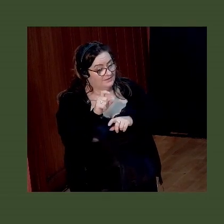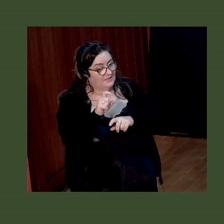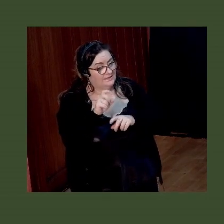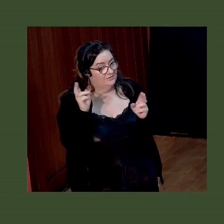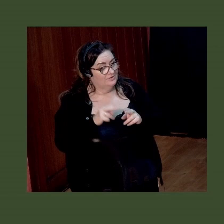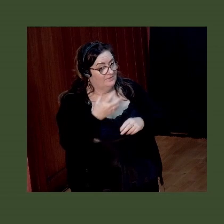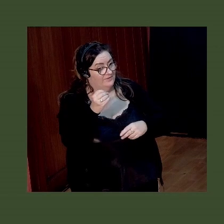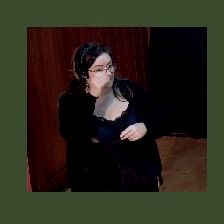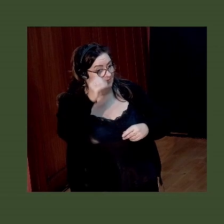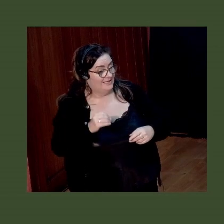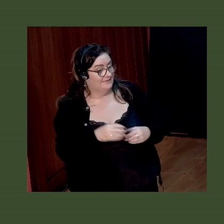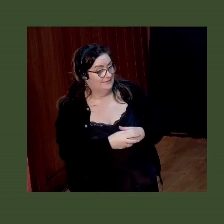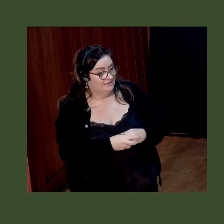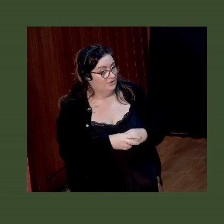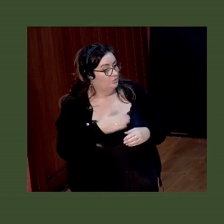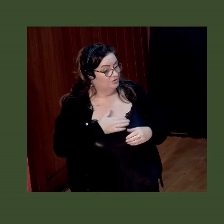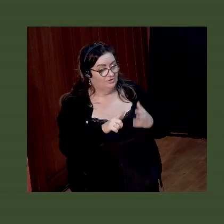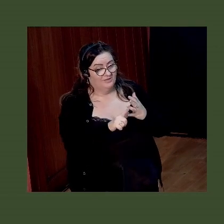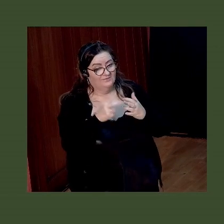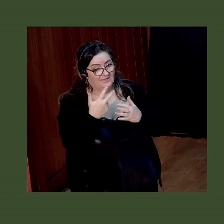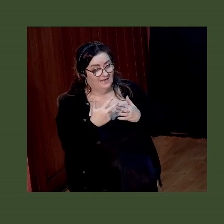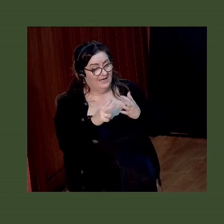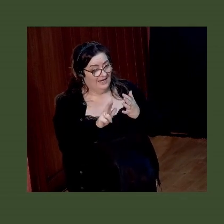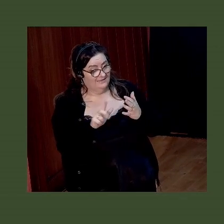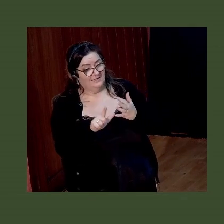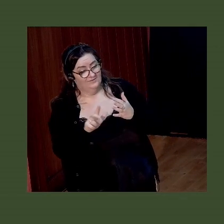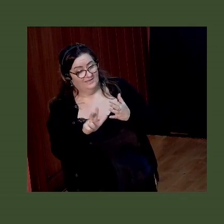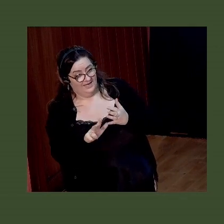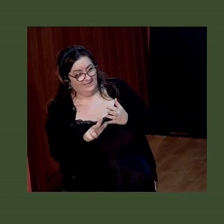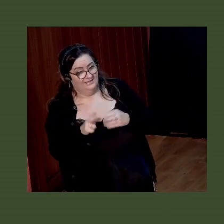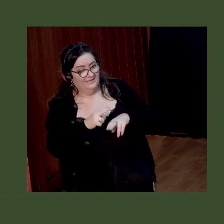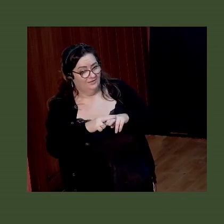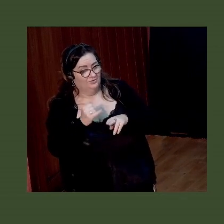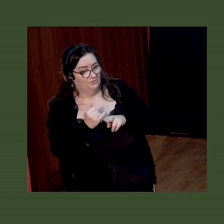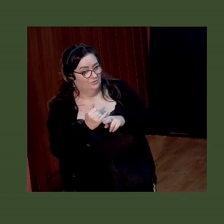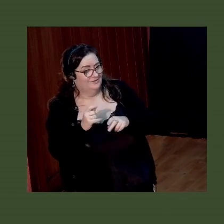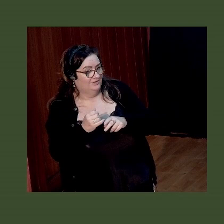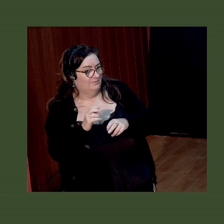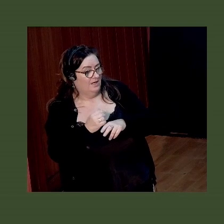50%, with only 78 national schools teaching it by 1927.